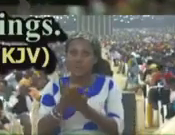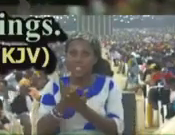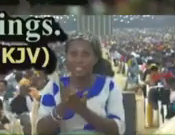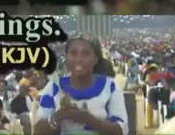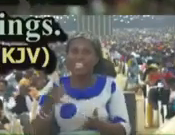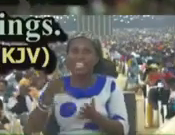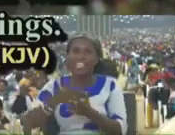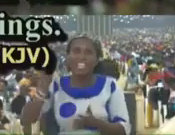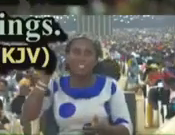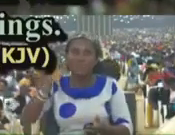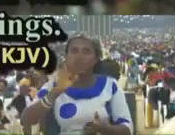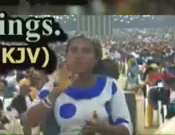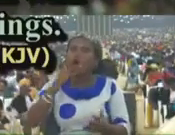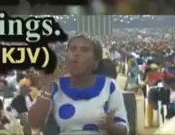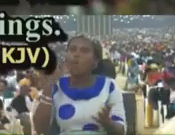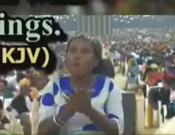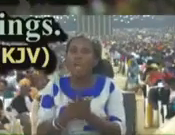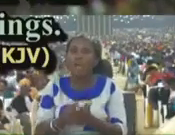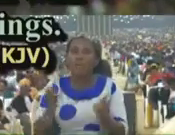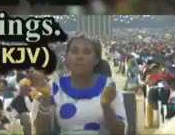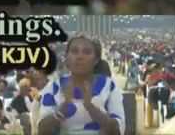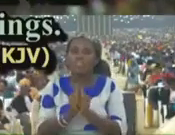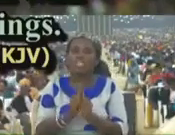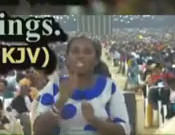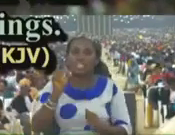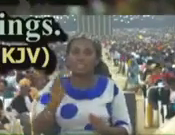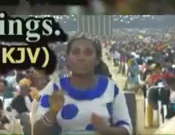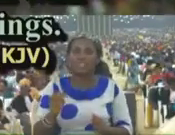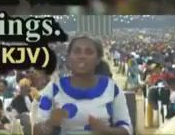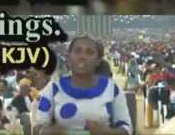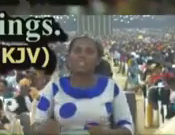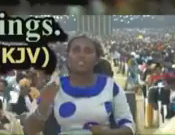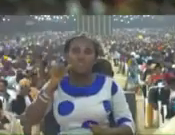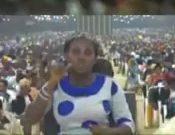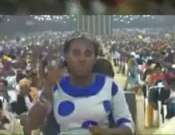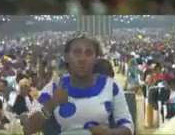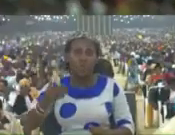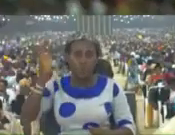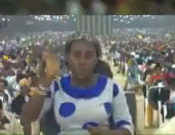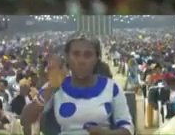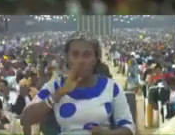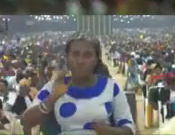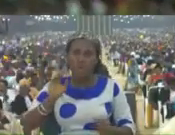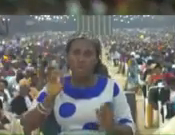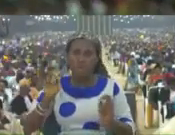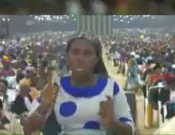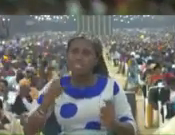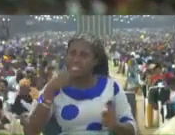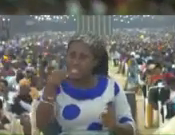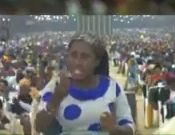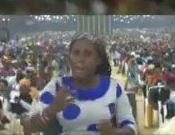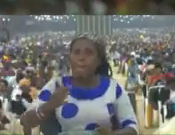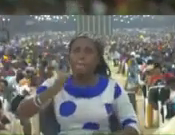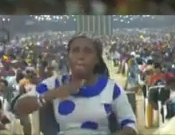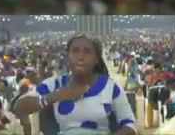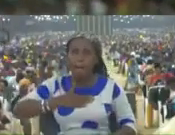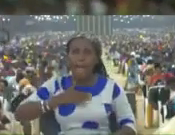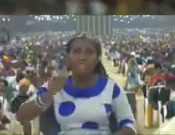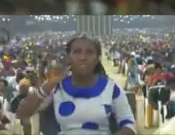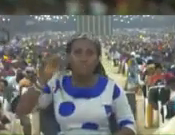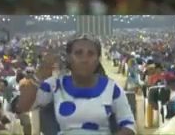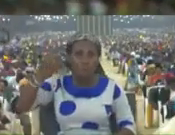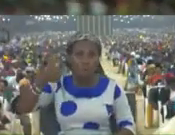well with him. My tomorrow will be all right. What about your own?